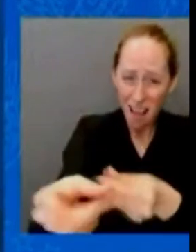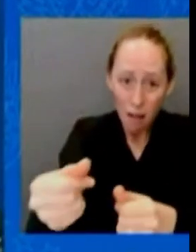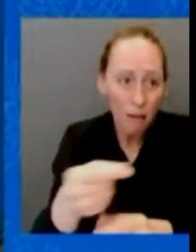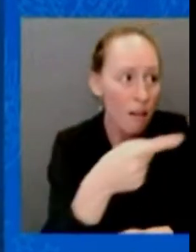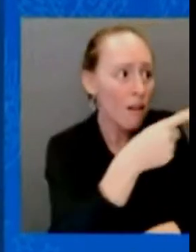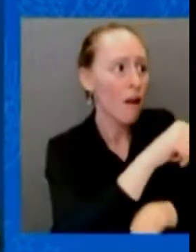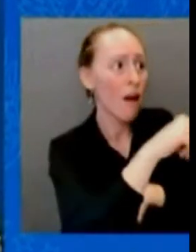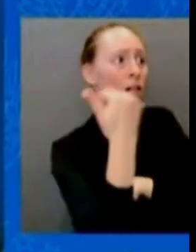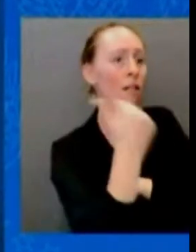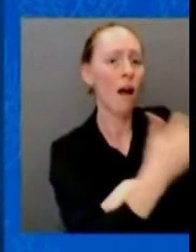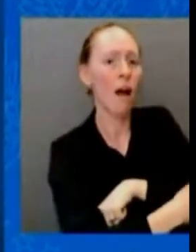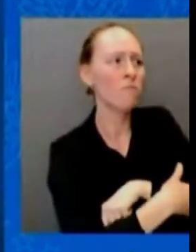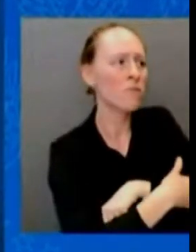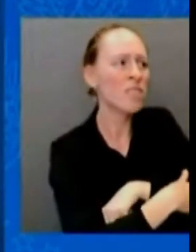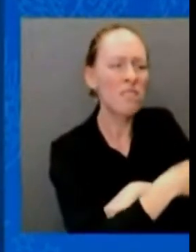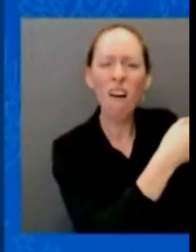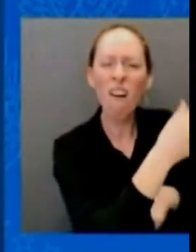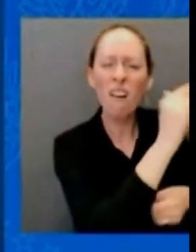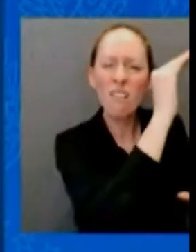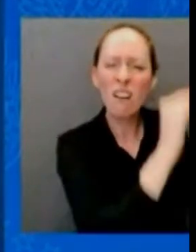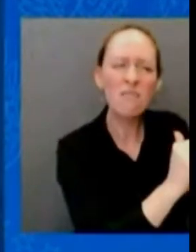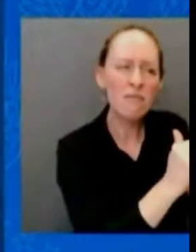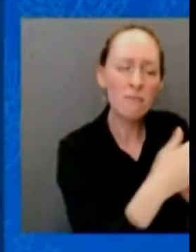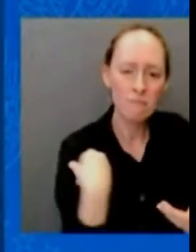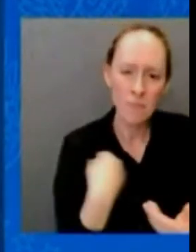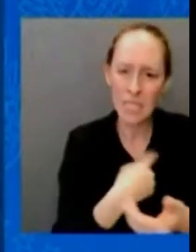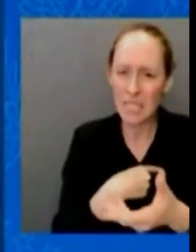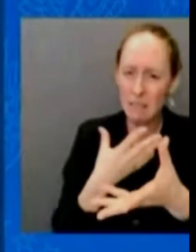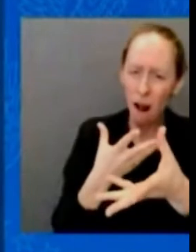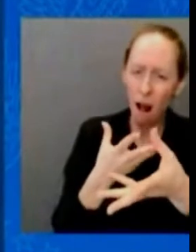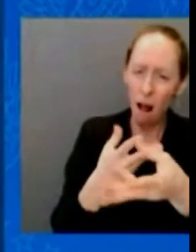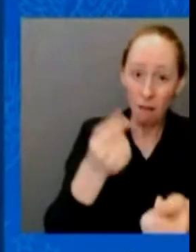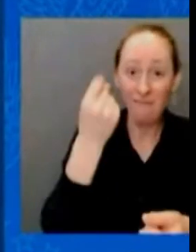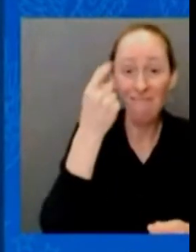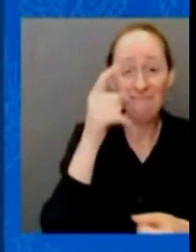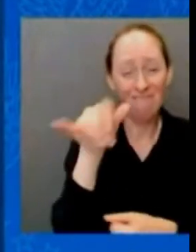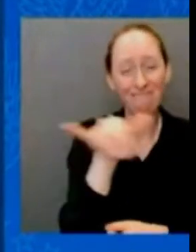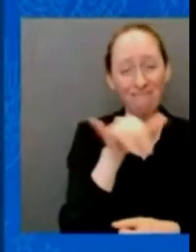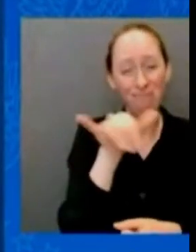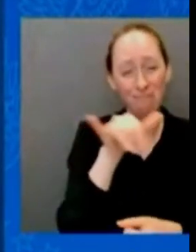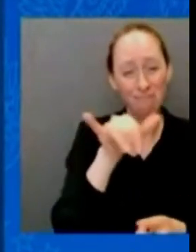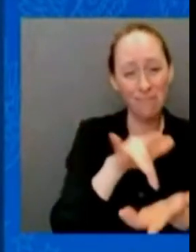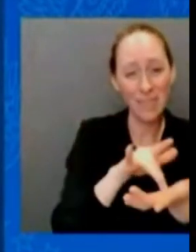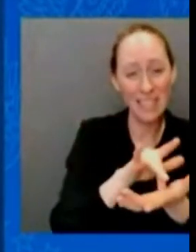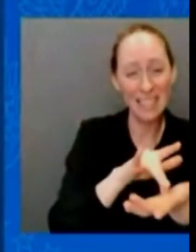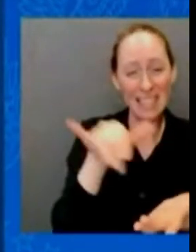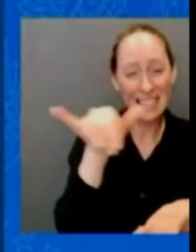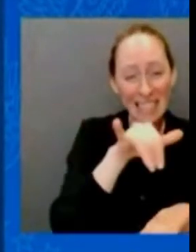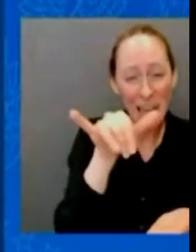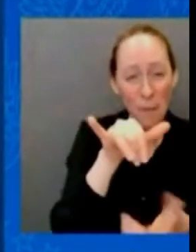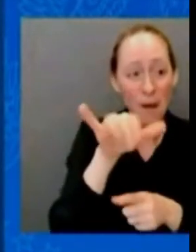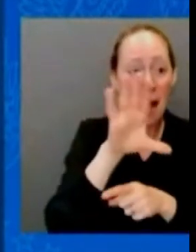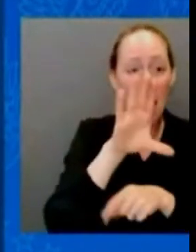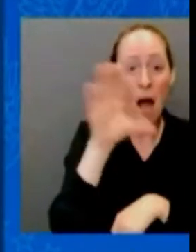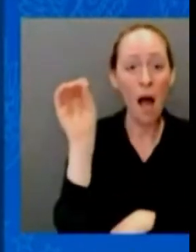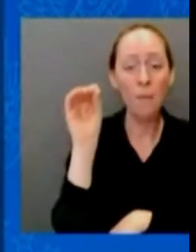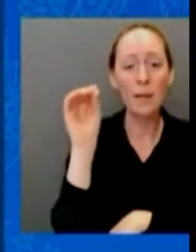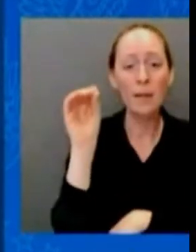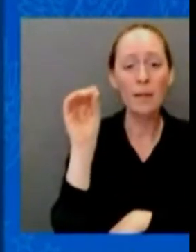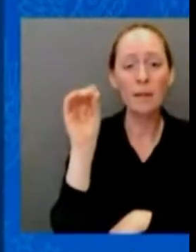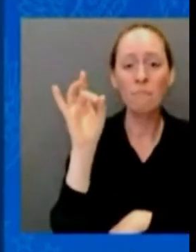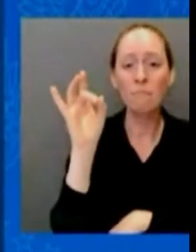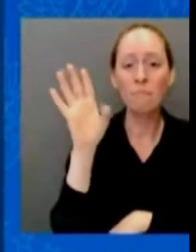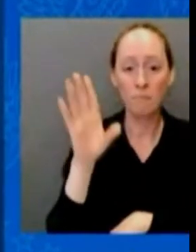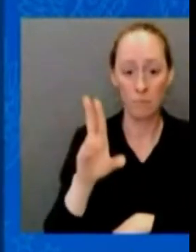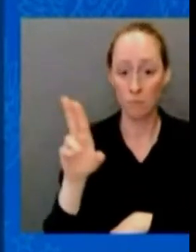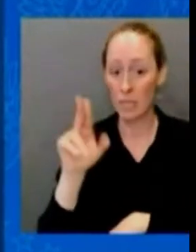same drug company, sold in the United States and sold in France. You can buy it probably 30% cheaper in France or Canada, around